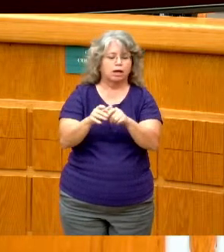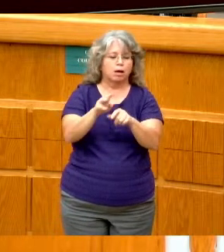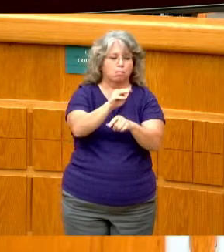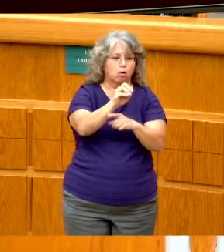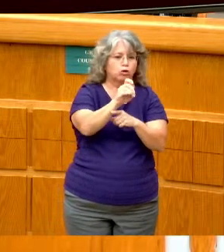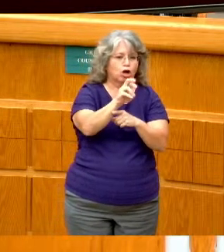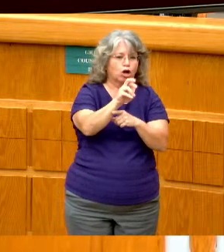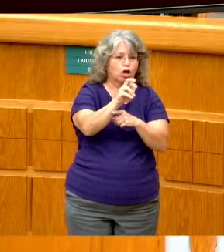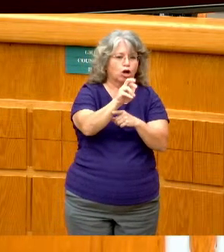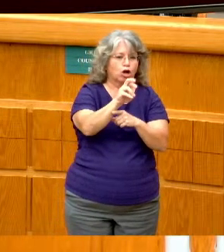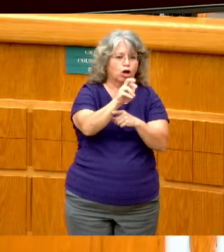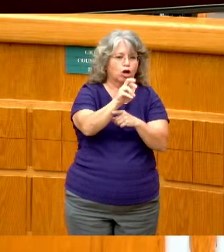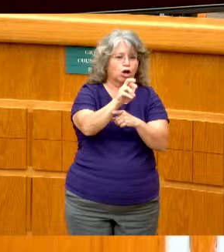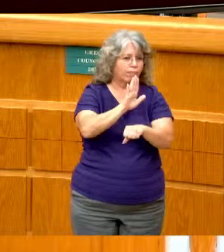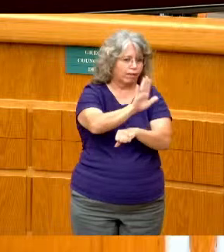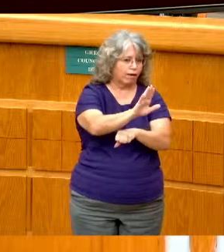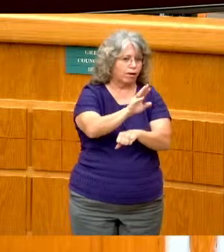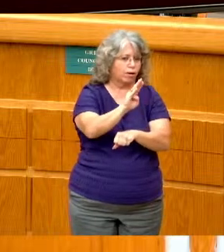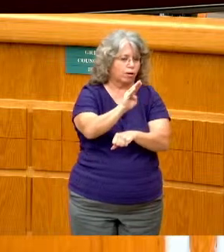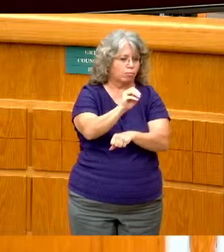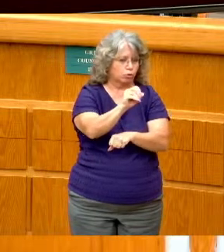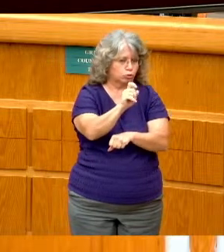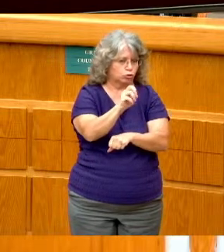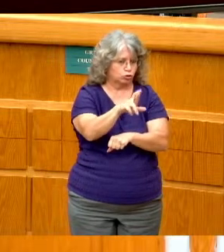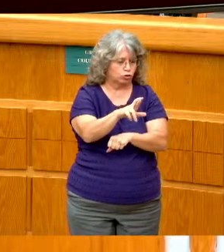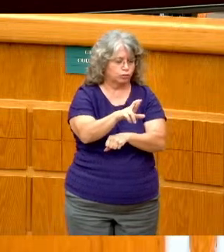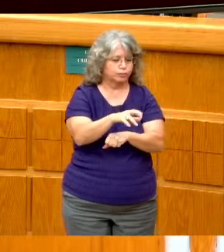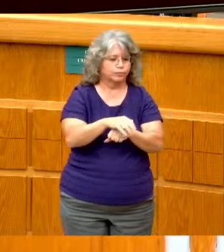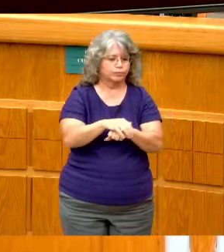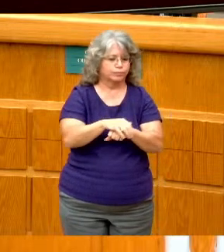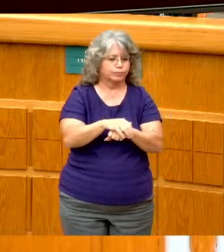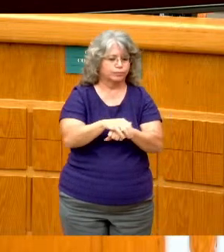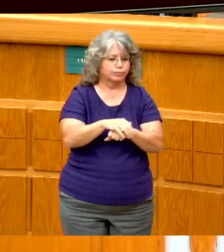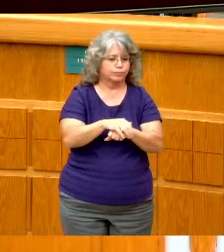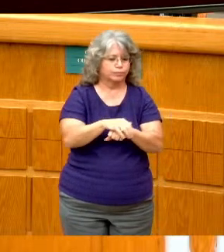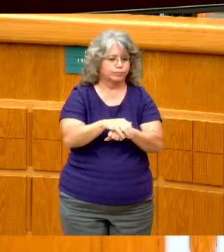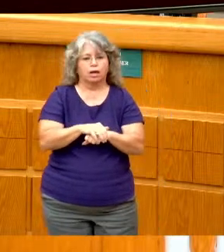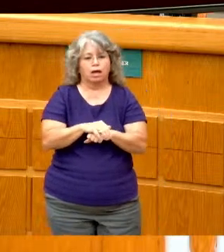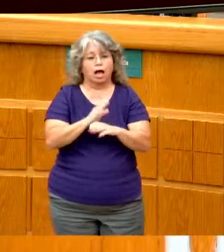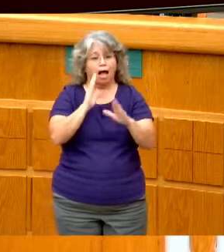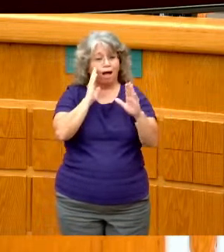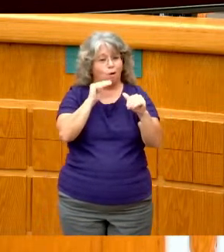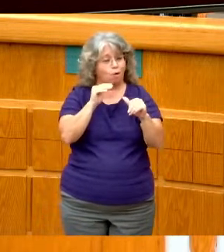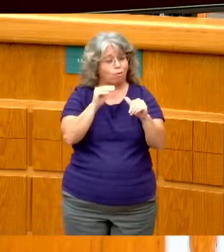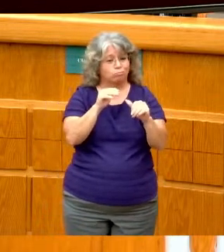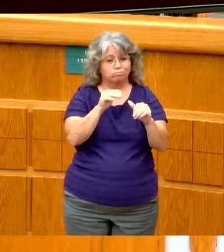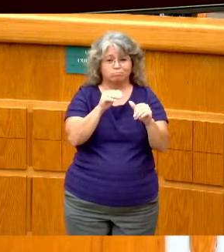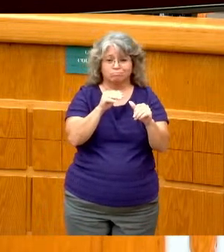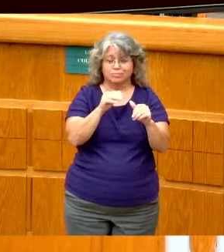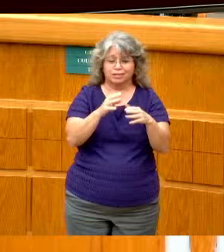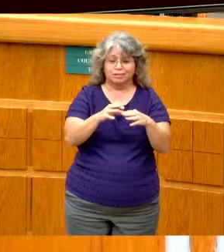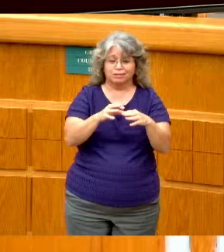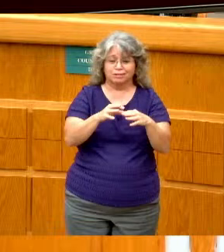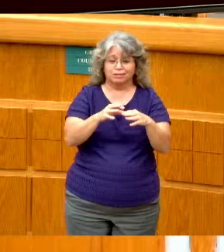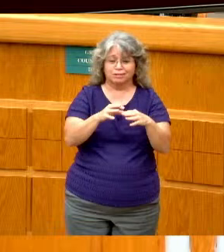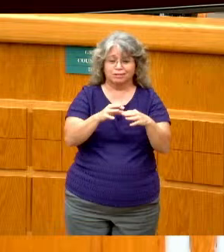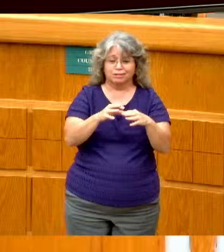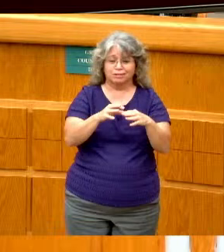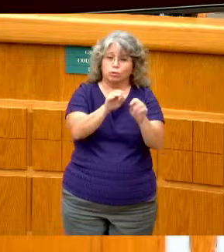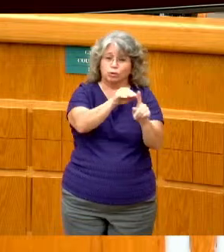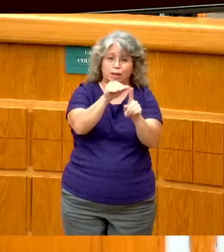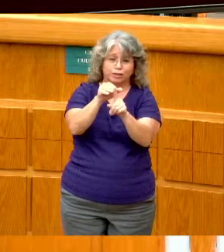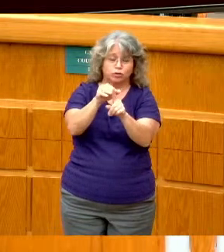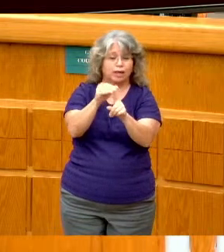well. I think it's important to remind people that if this virus is not allowed to spread, it will